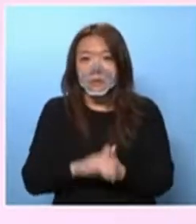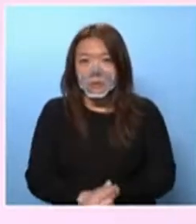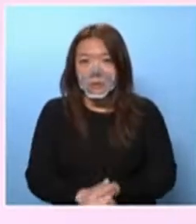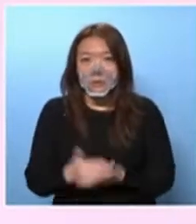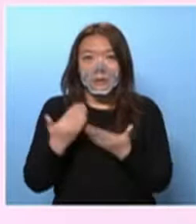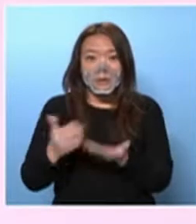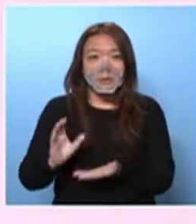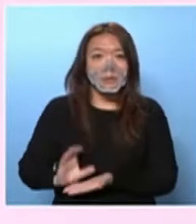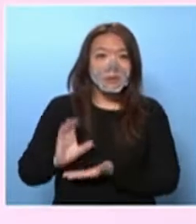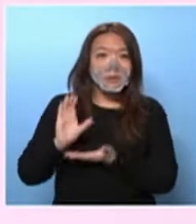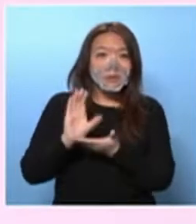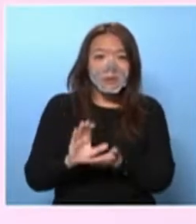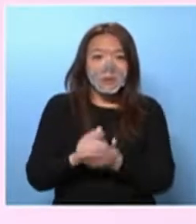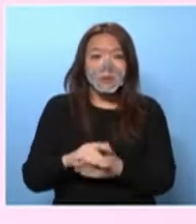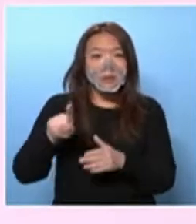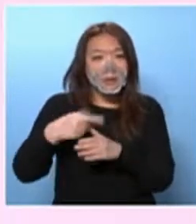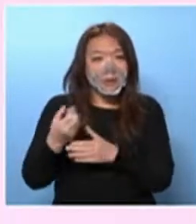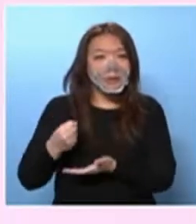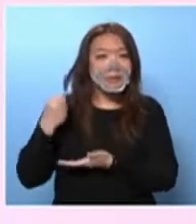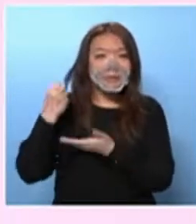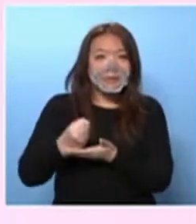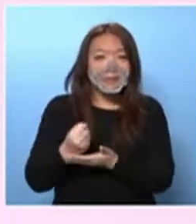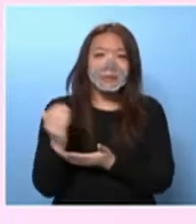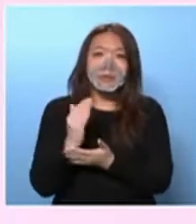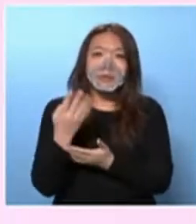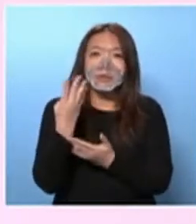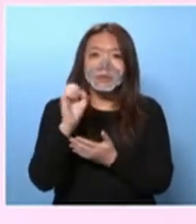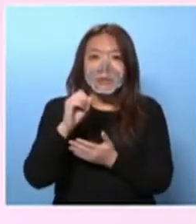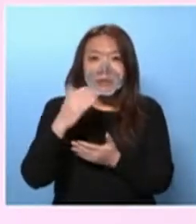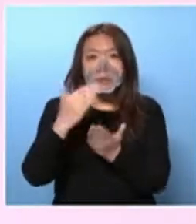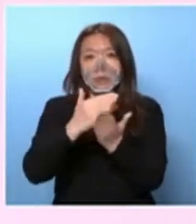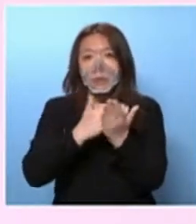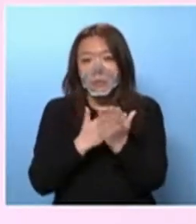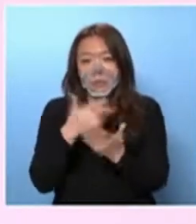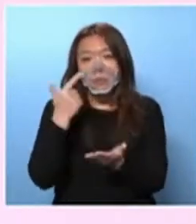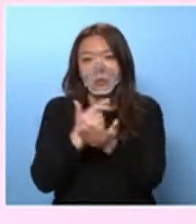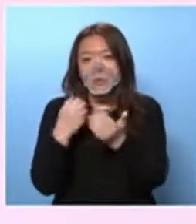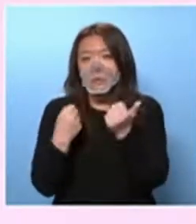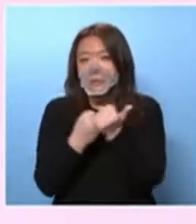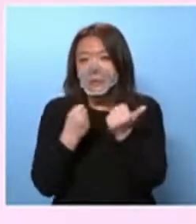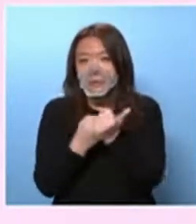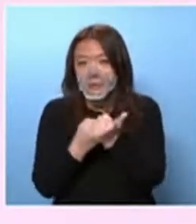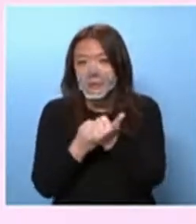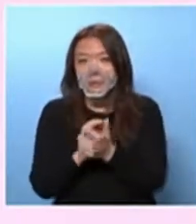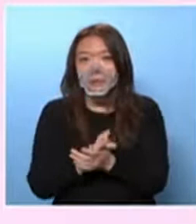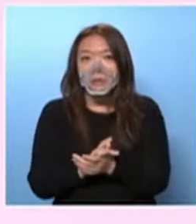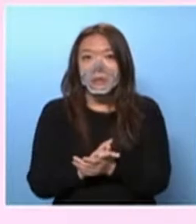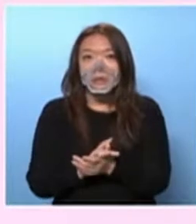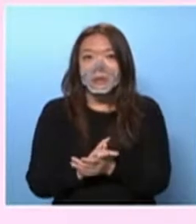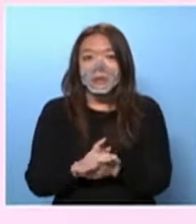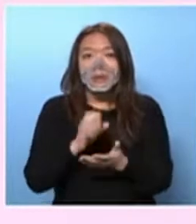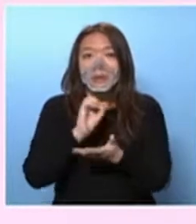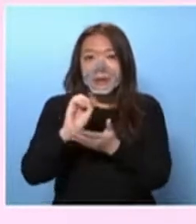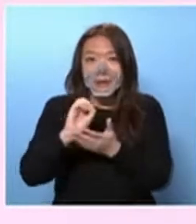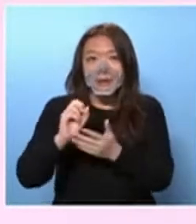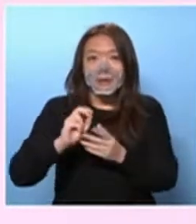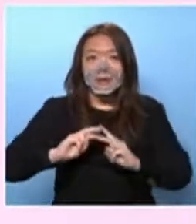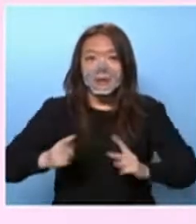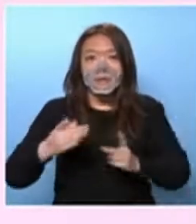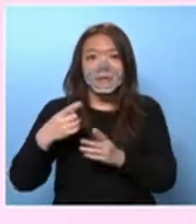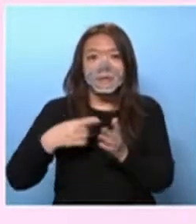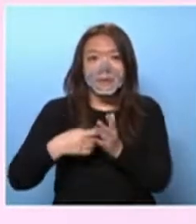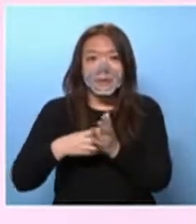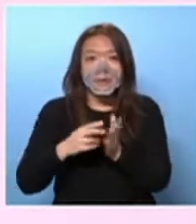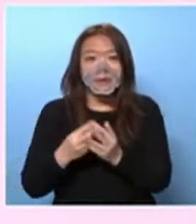and the second round of applications has commenced. The funding injected will primarily be used to subsidize projects in priority areas such